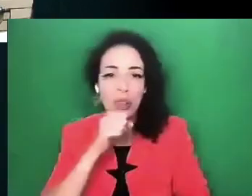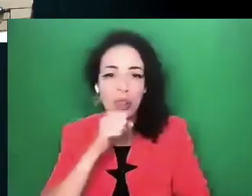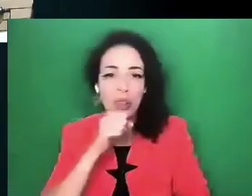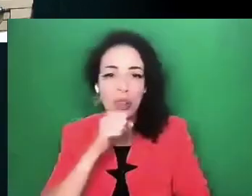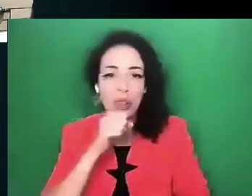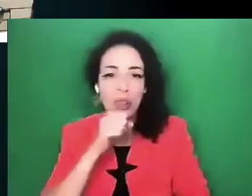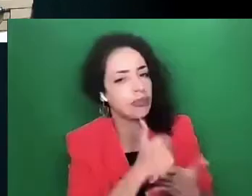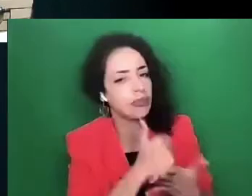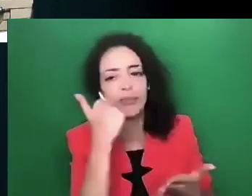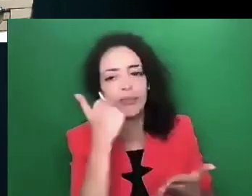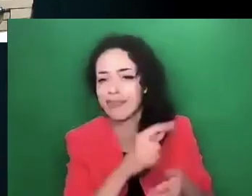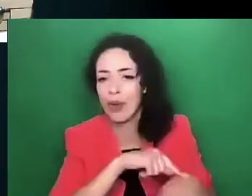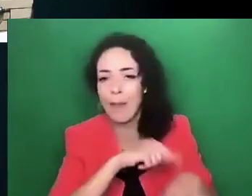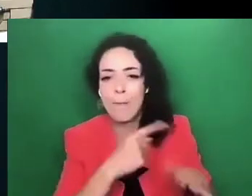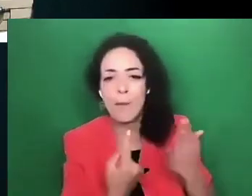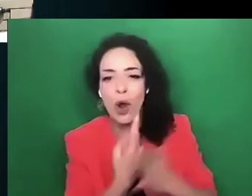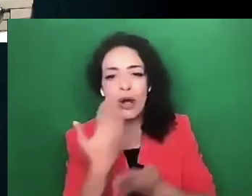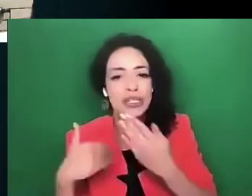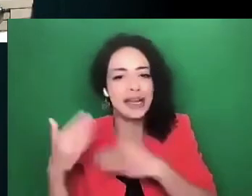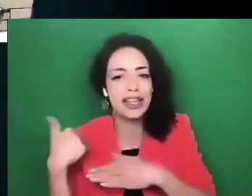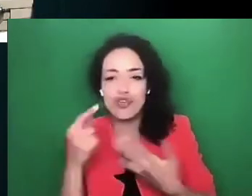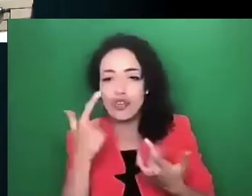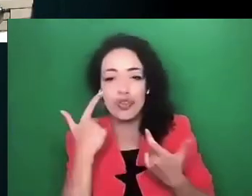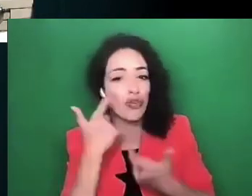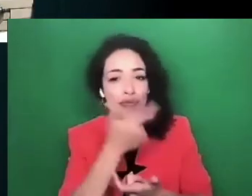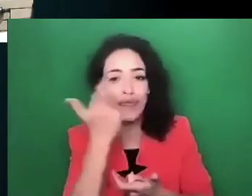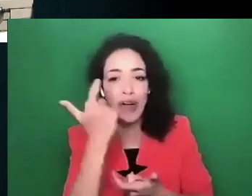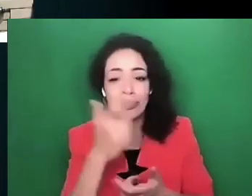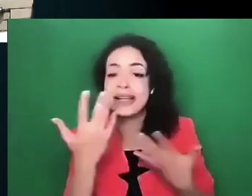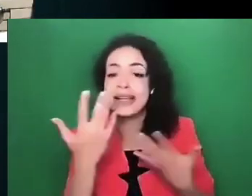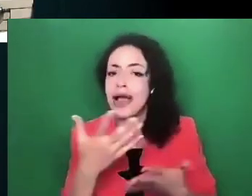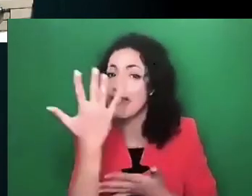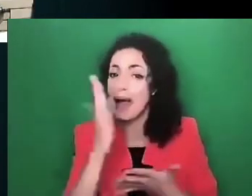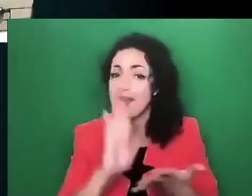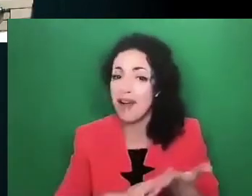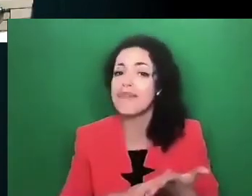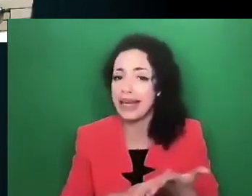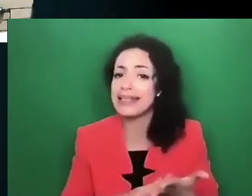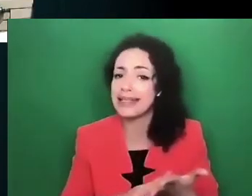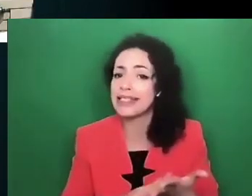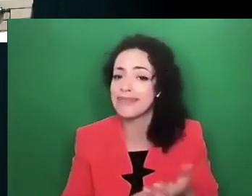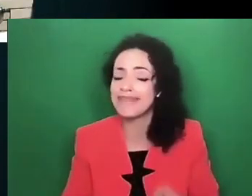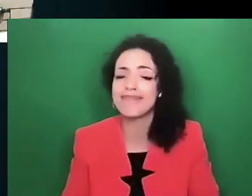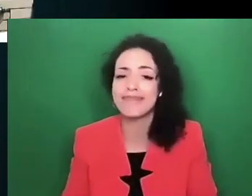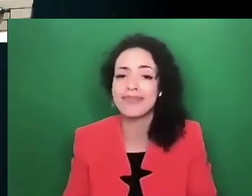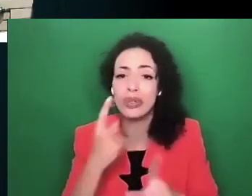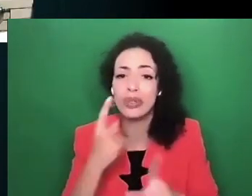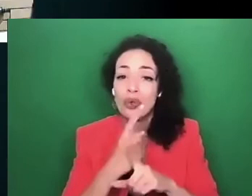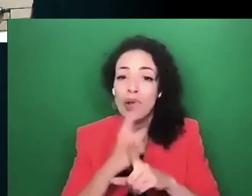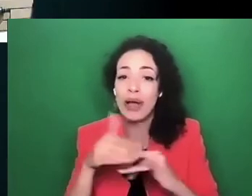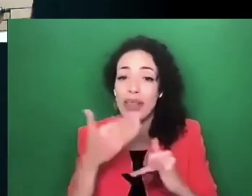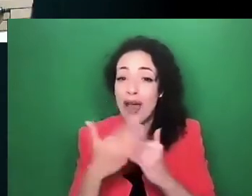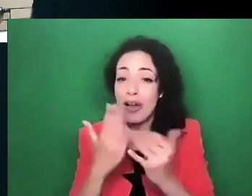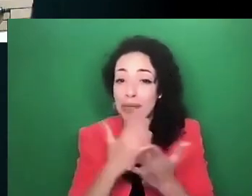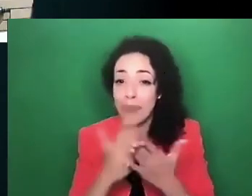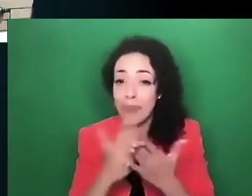and uncovered. We've just got about 5 minutes left to cover this territory, which is going to be tricky.